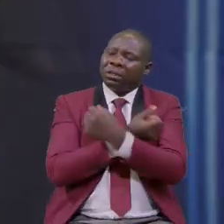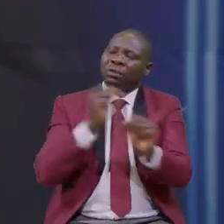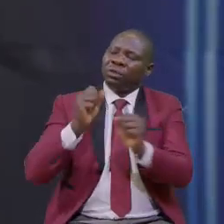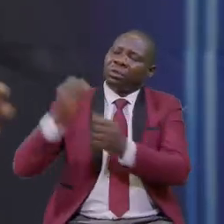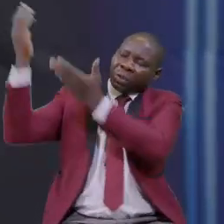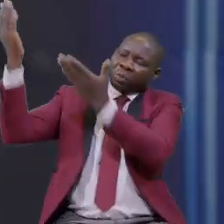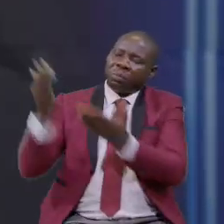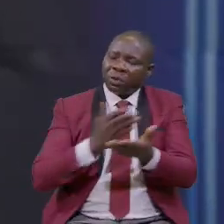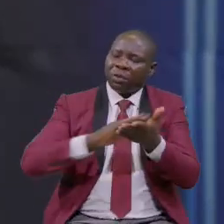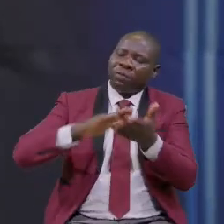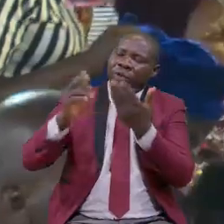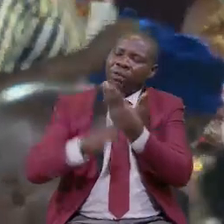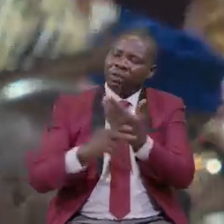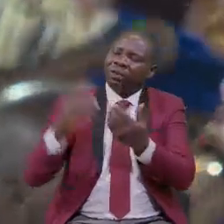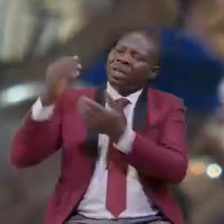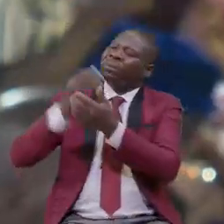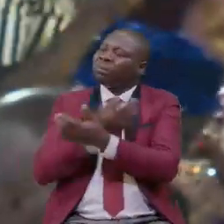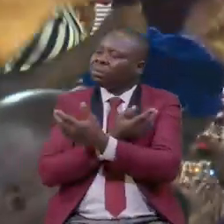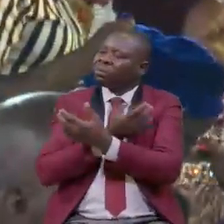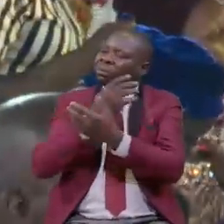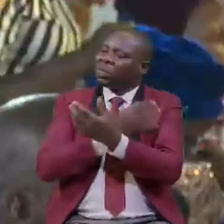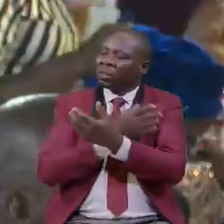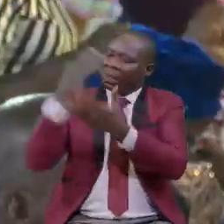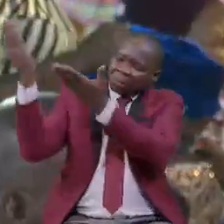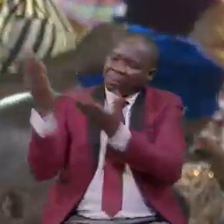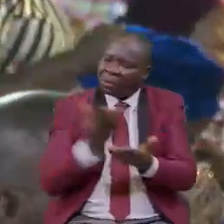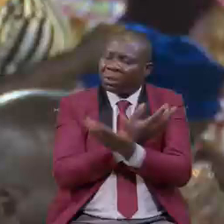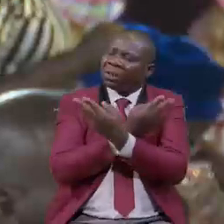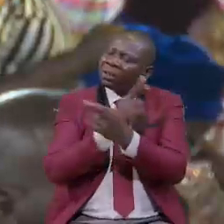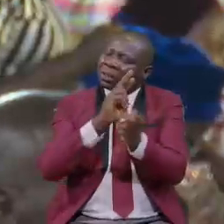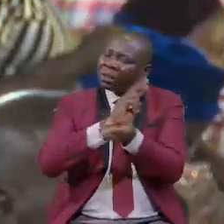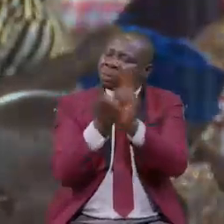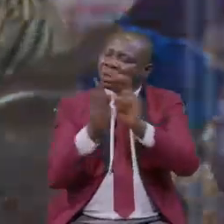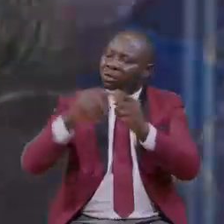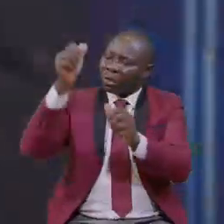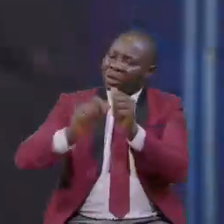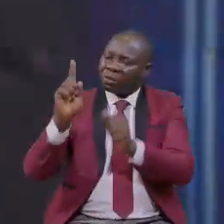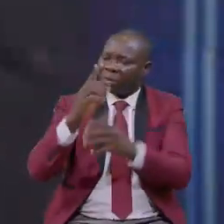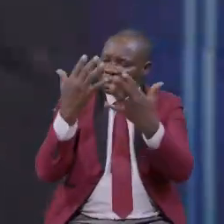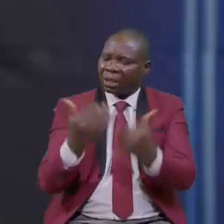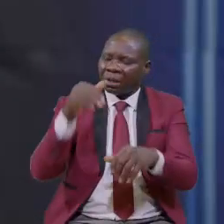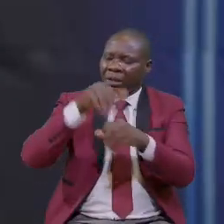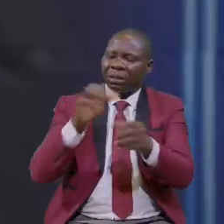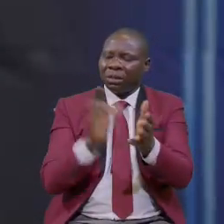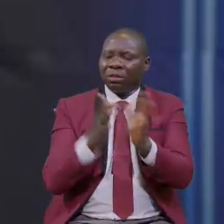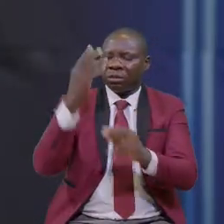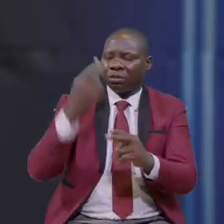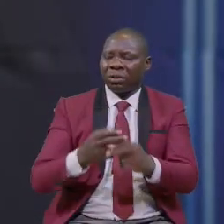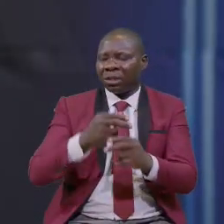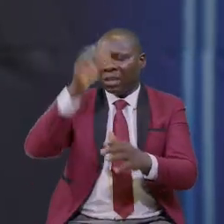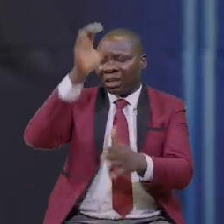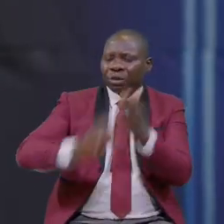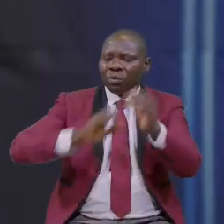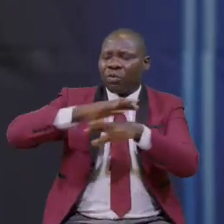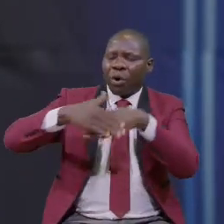in Jesus' name. Wipe away all the remembrance of their